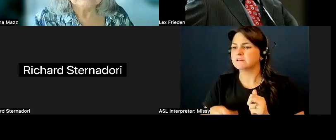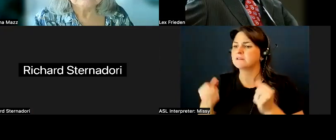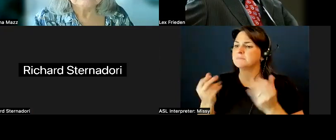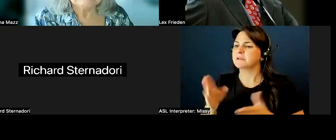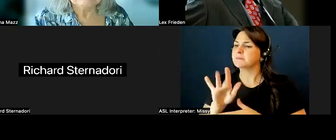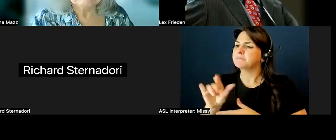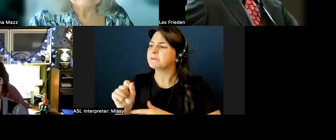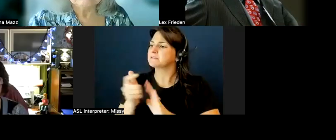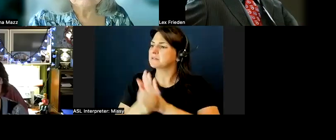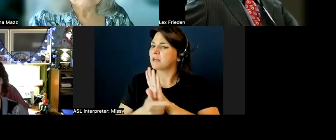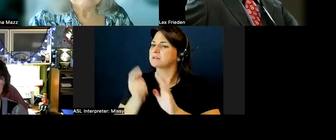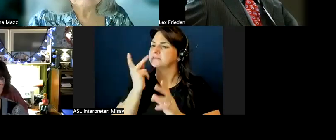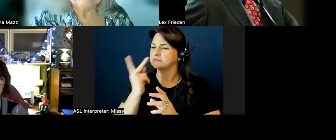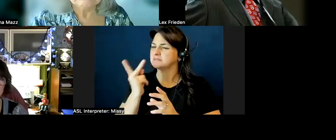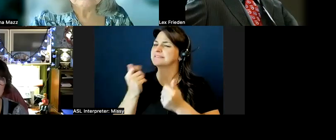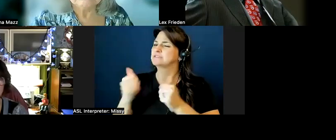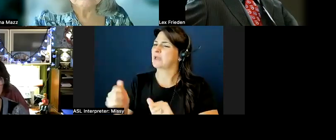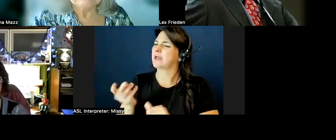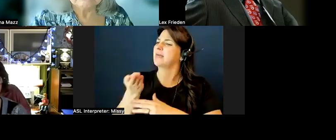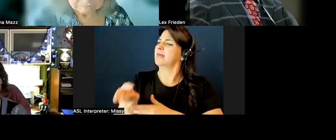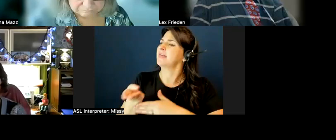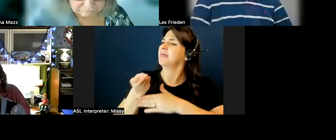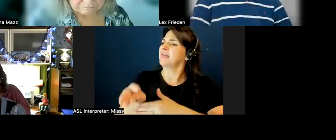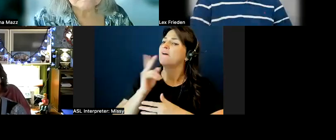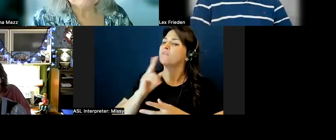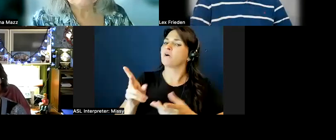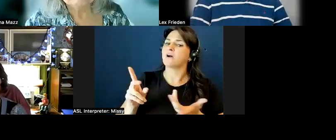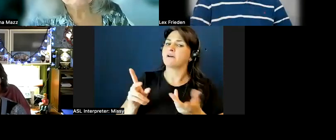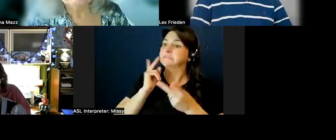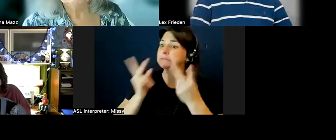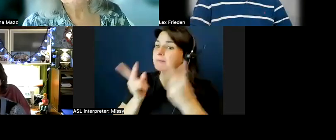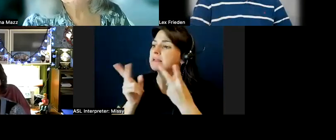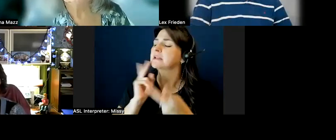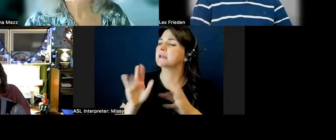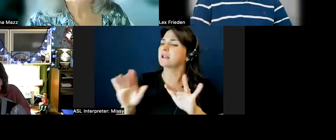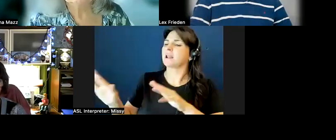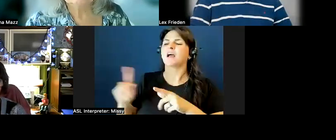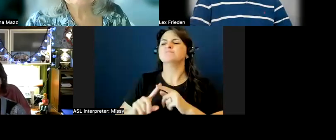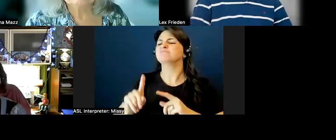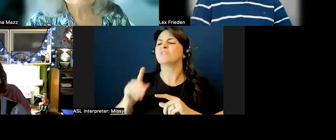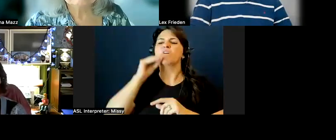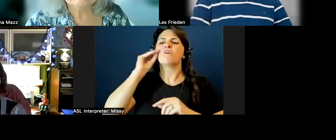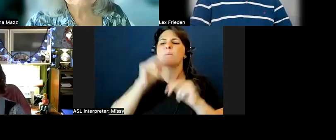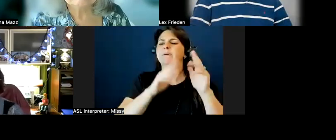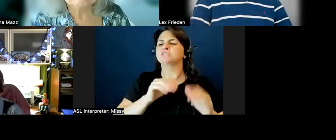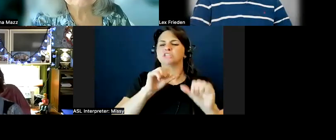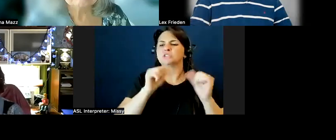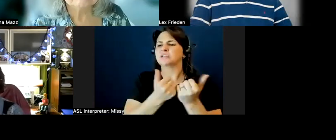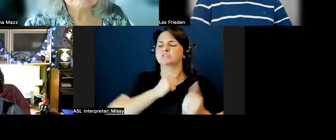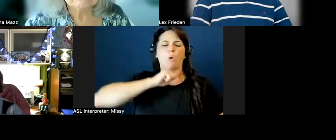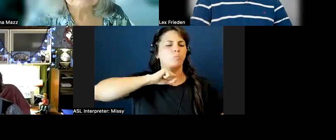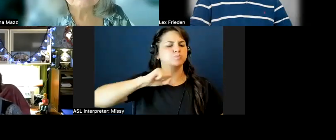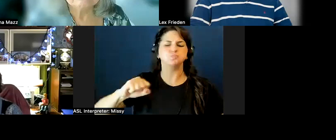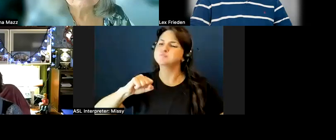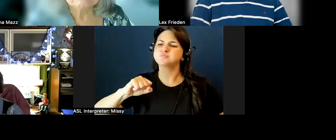nature that have been attempted on visitability and other kinds of things, there's such a strong pushback from the Home Builders Association and other groups of that